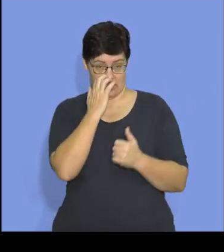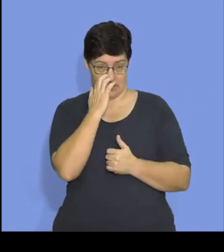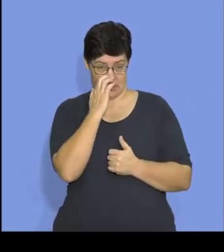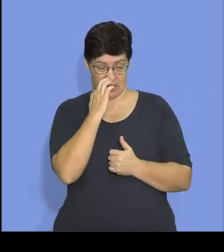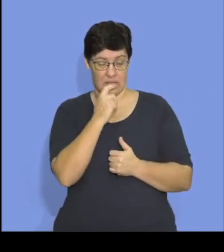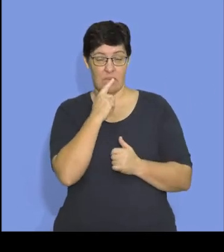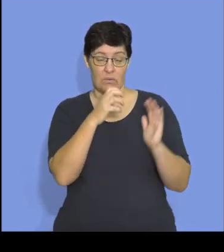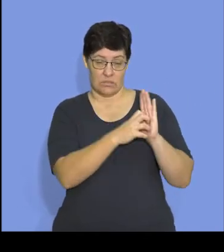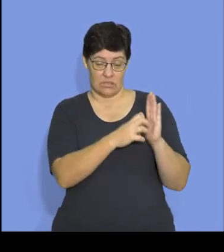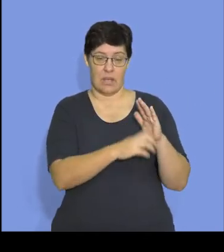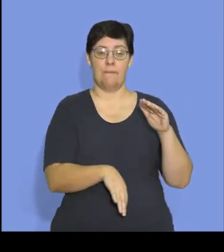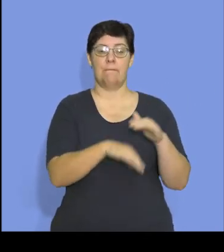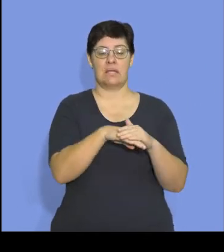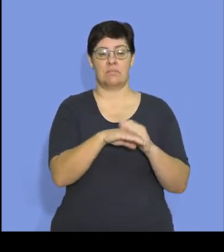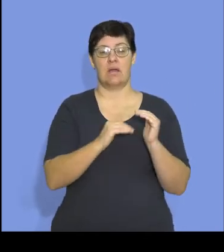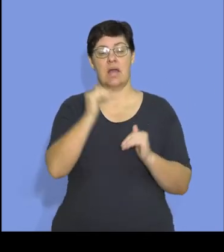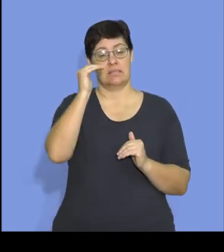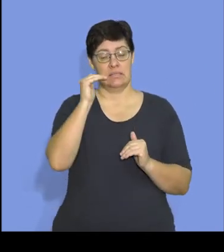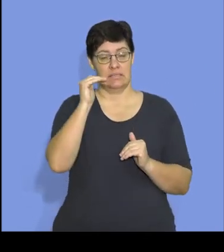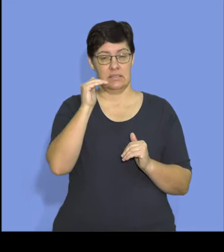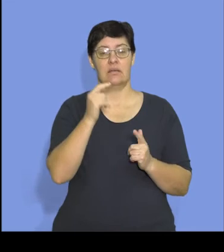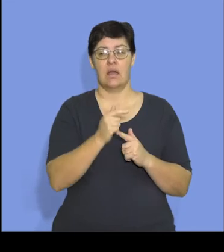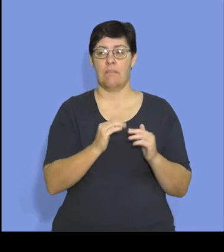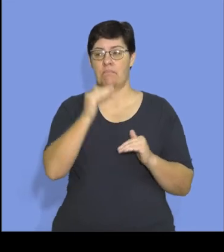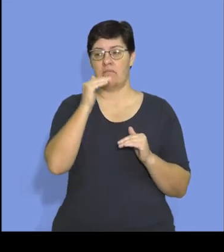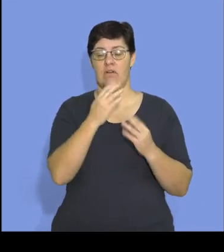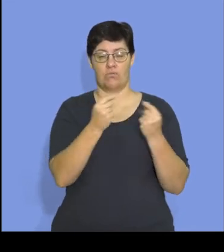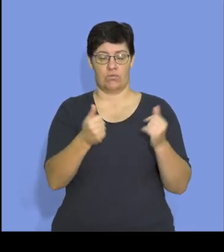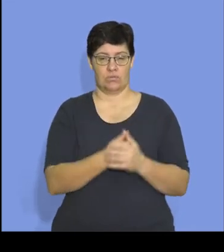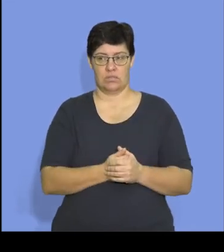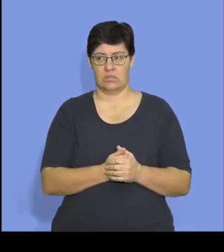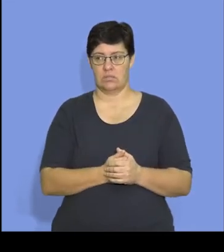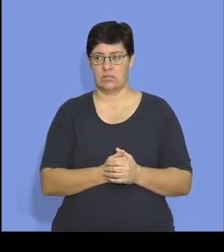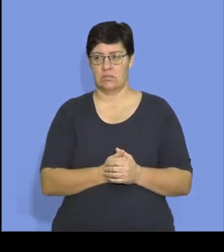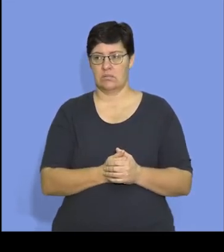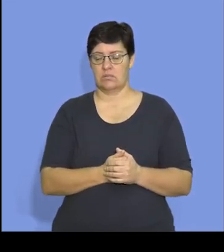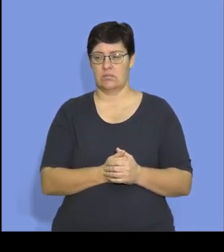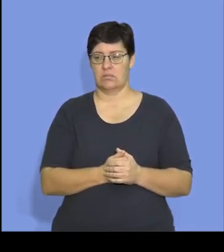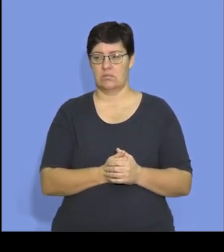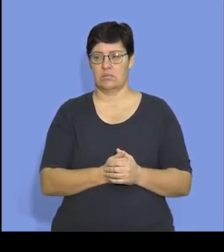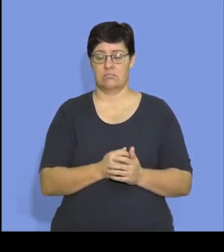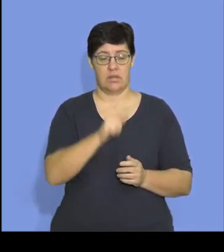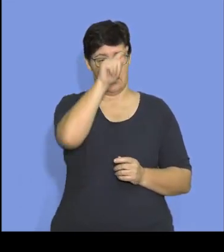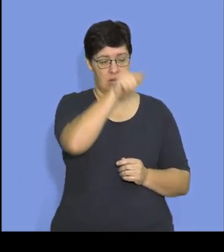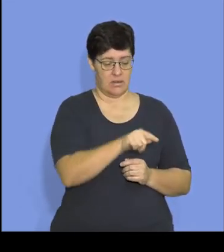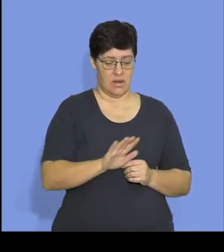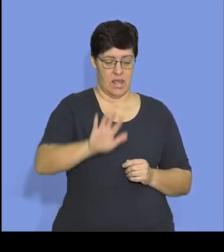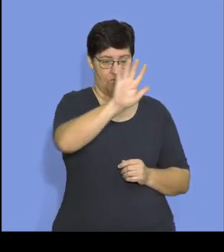the maximum height the projectile reaches above the ground. That is this area.